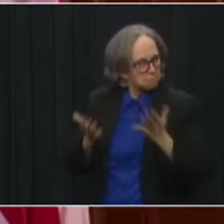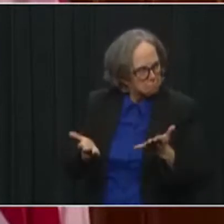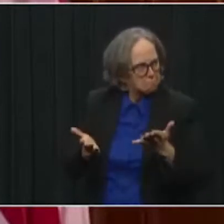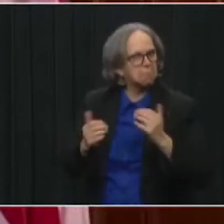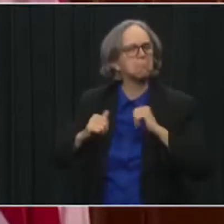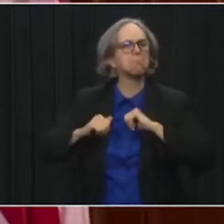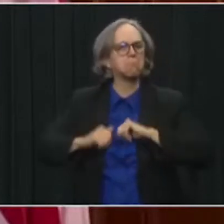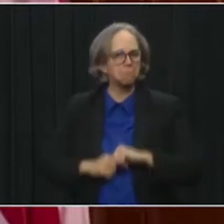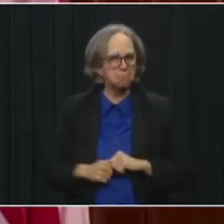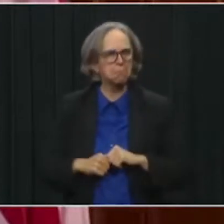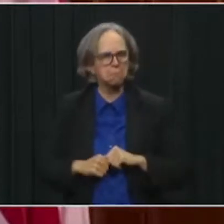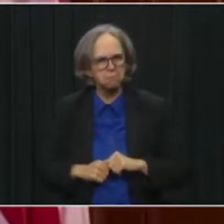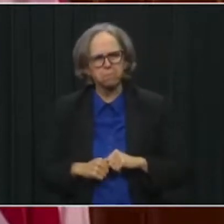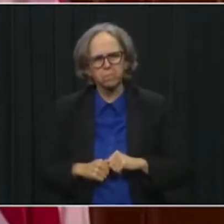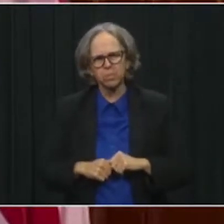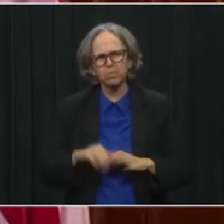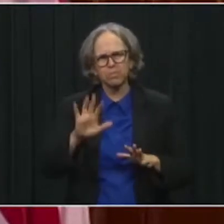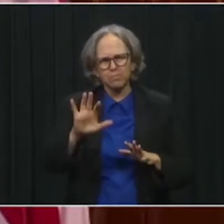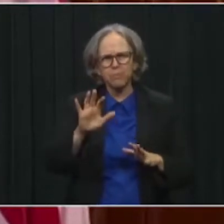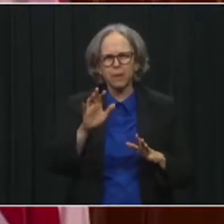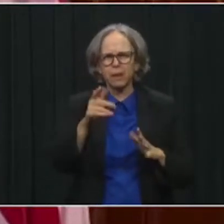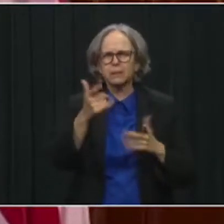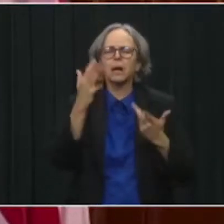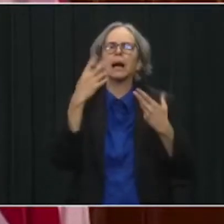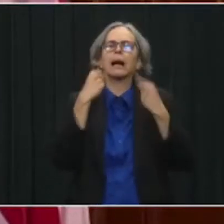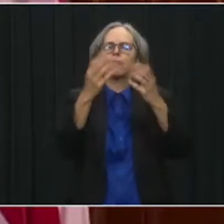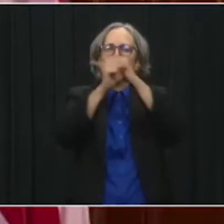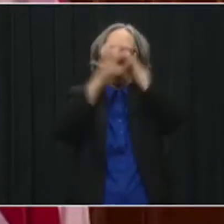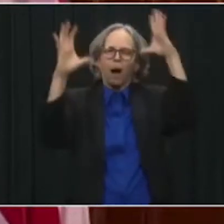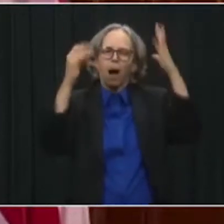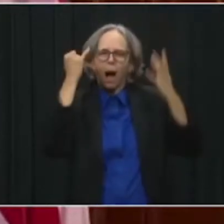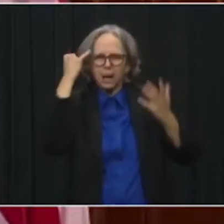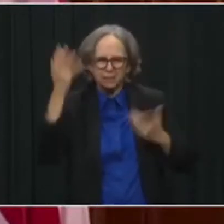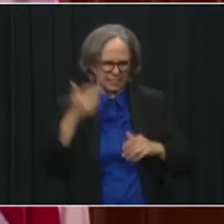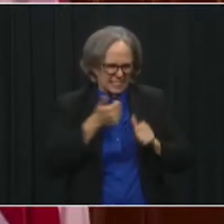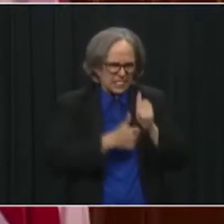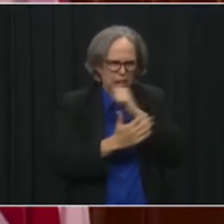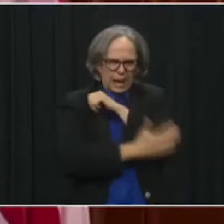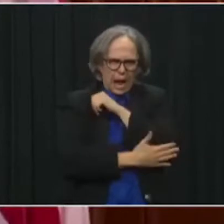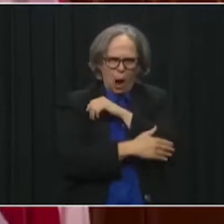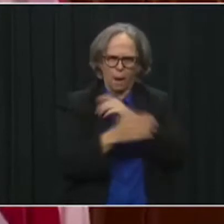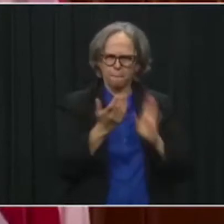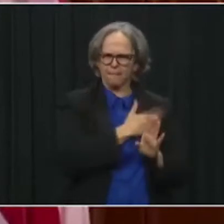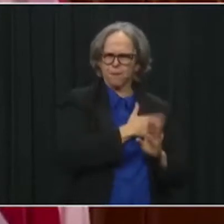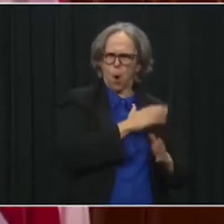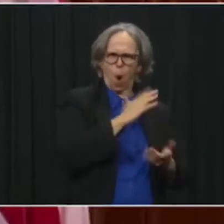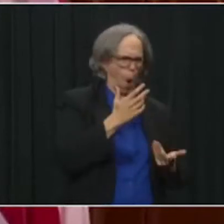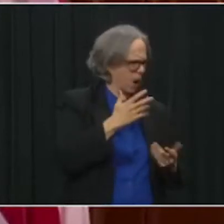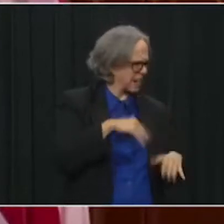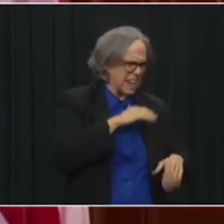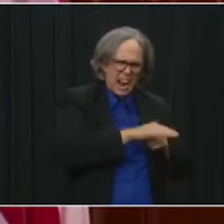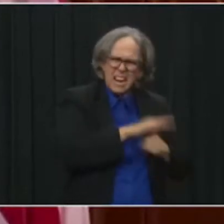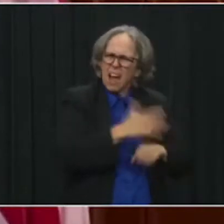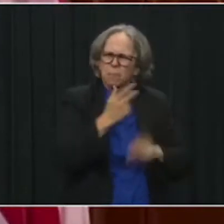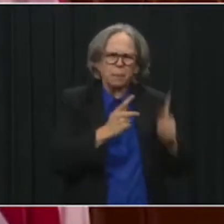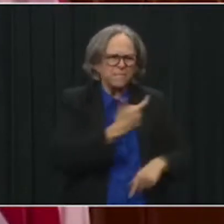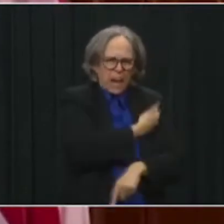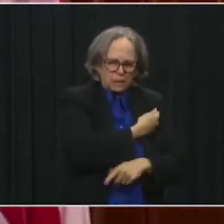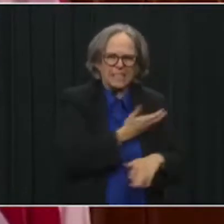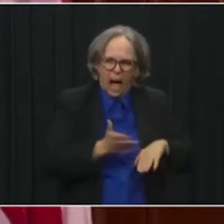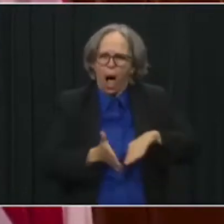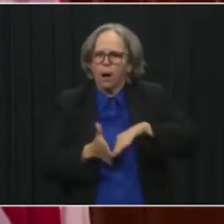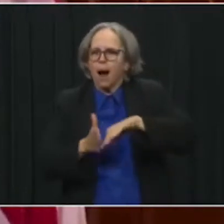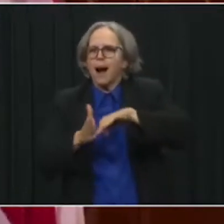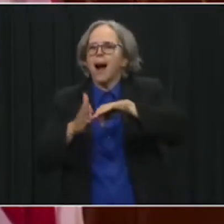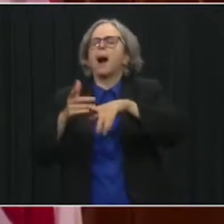it simple, counties that had the lowest vaccination rates are now seeing the greatest increase. This chart shows